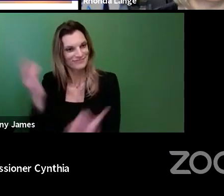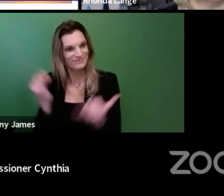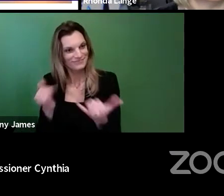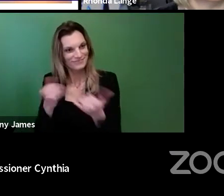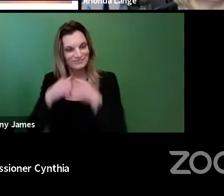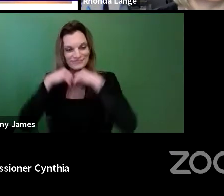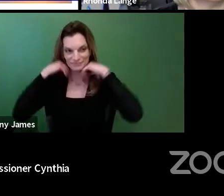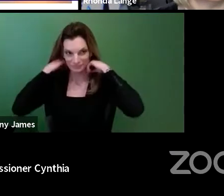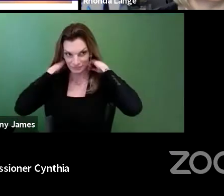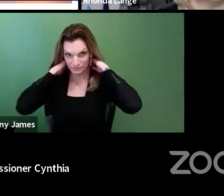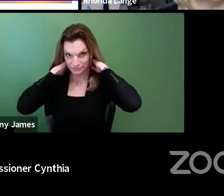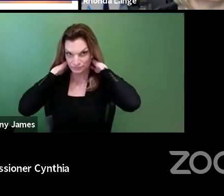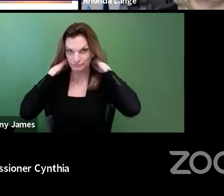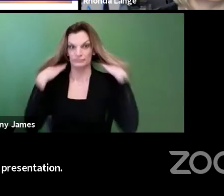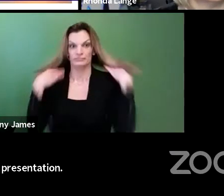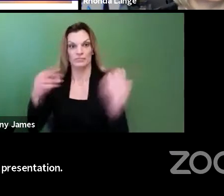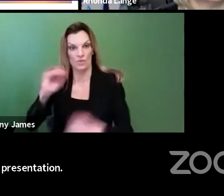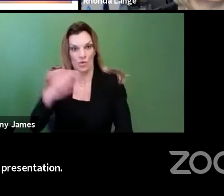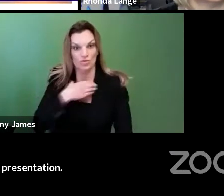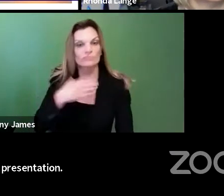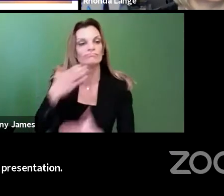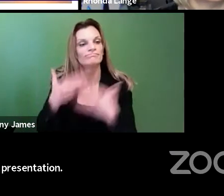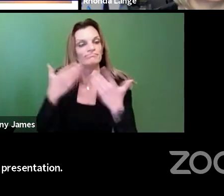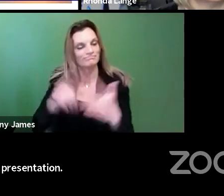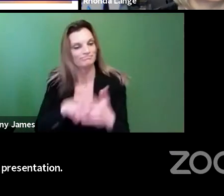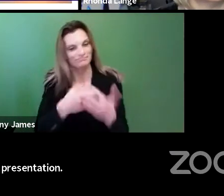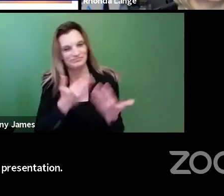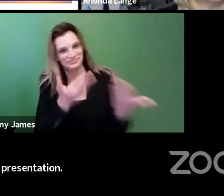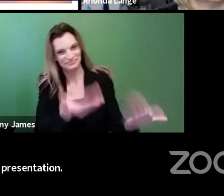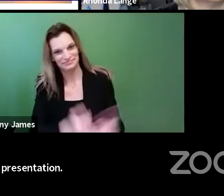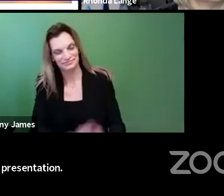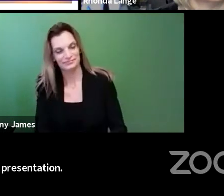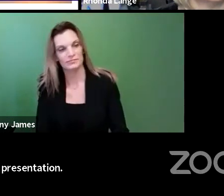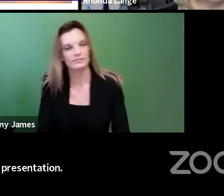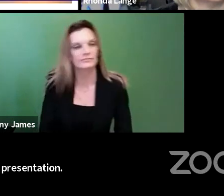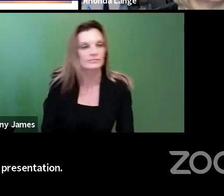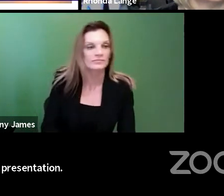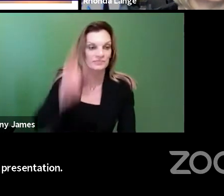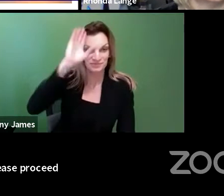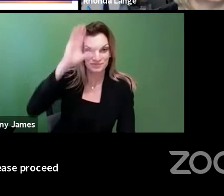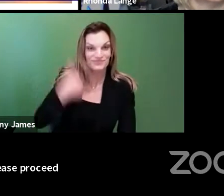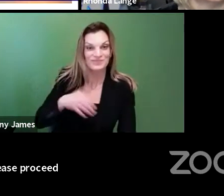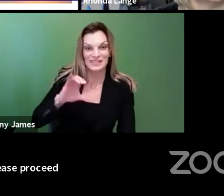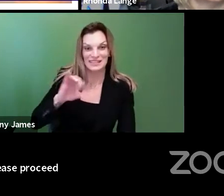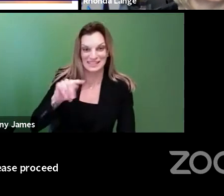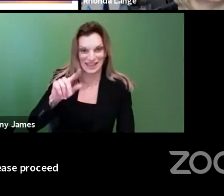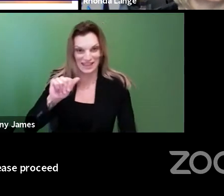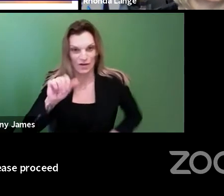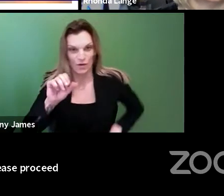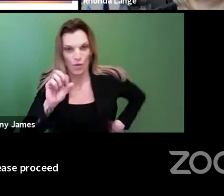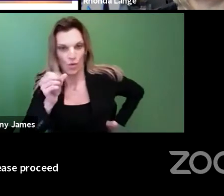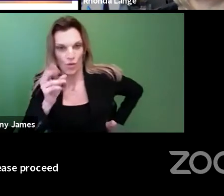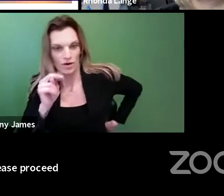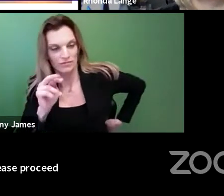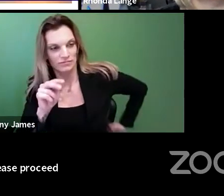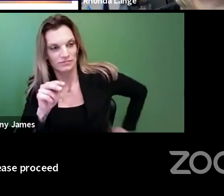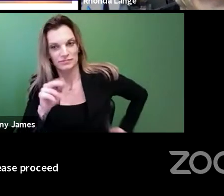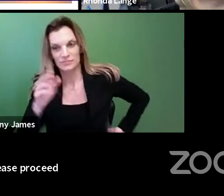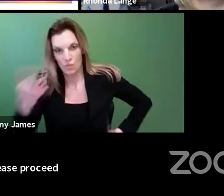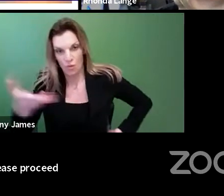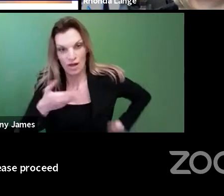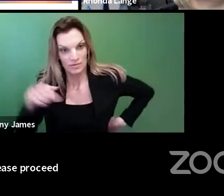Hearing no objection, please proceed, Commissioner Orton. I'm Cynthia Orton, and welcome to